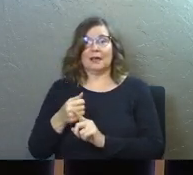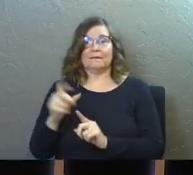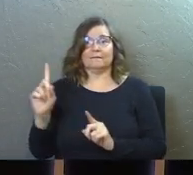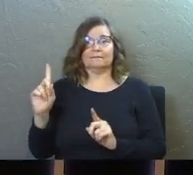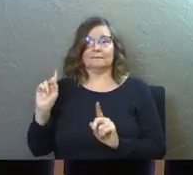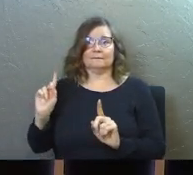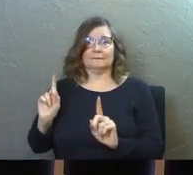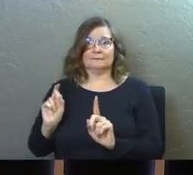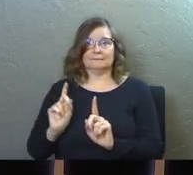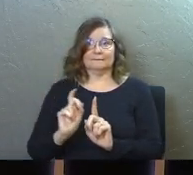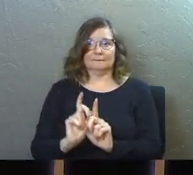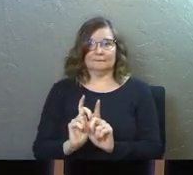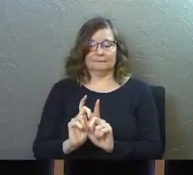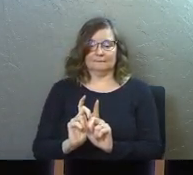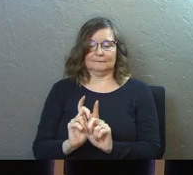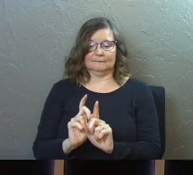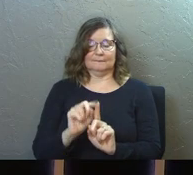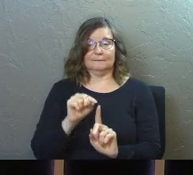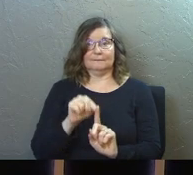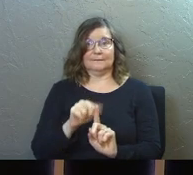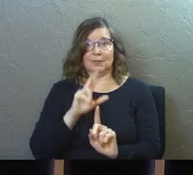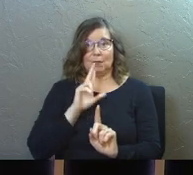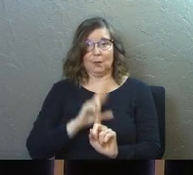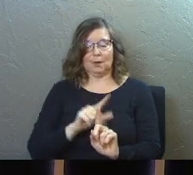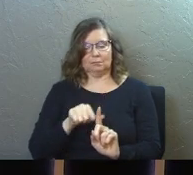looks at the three-year-old and says, how about I help you with that?